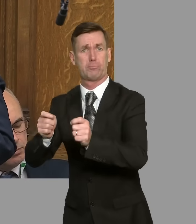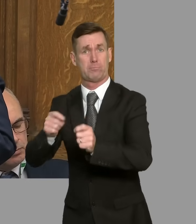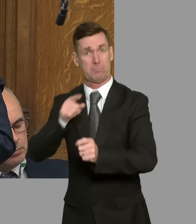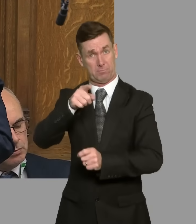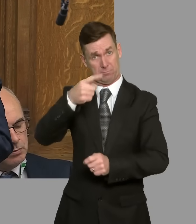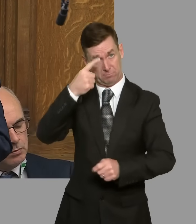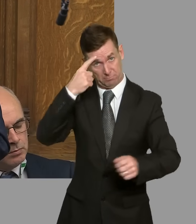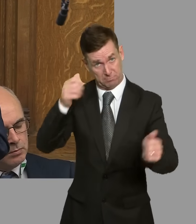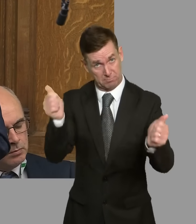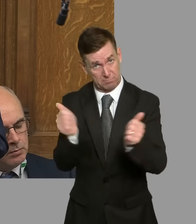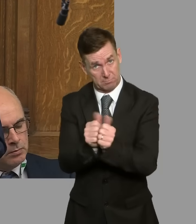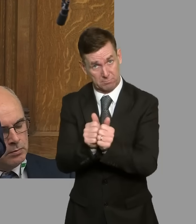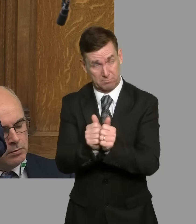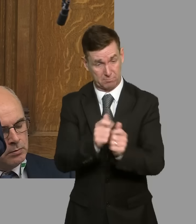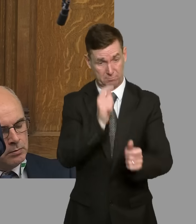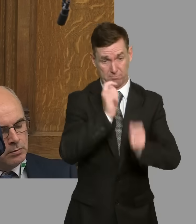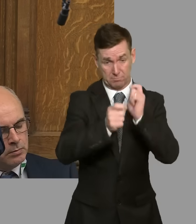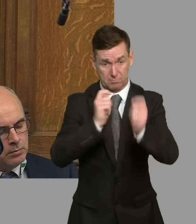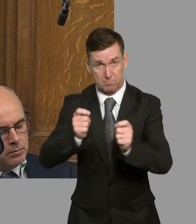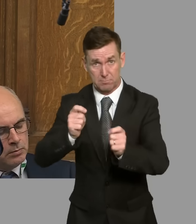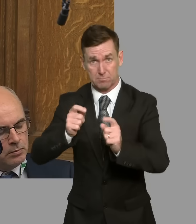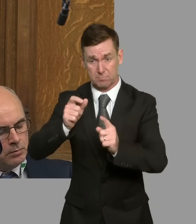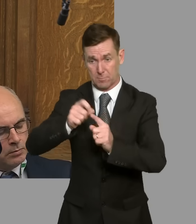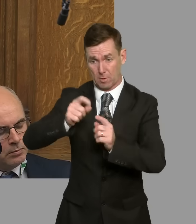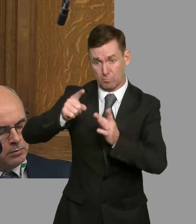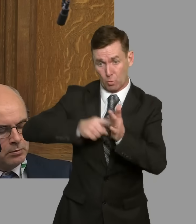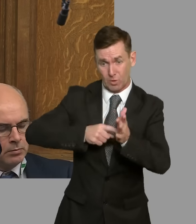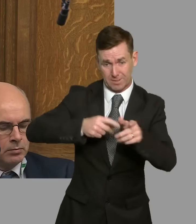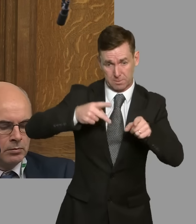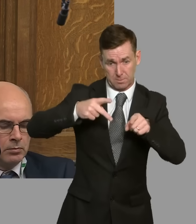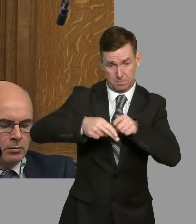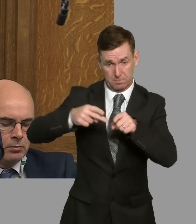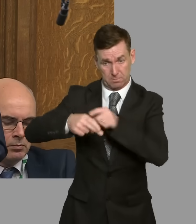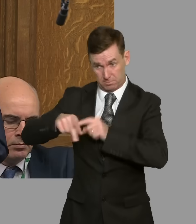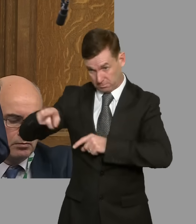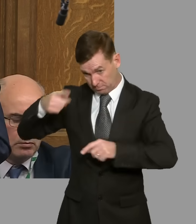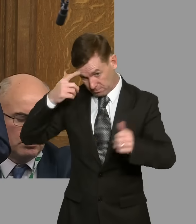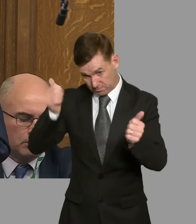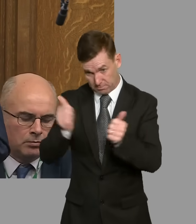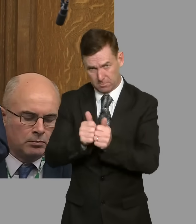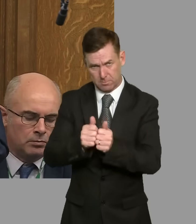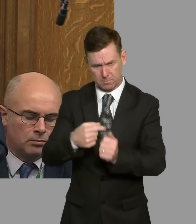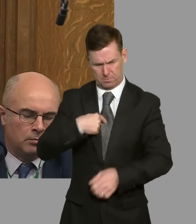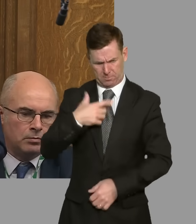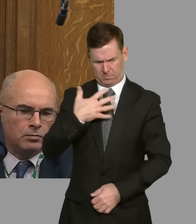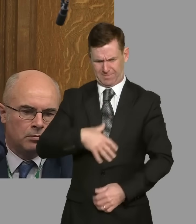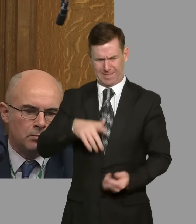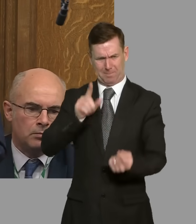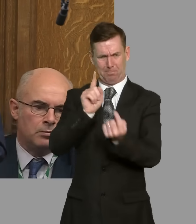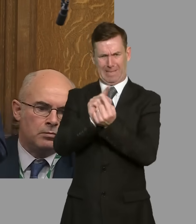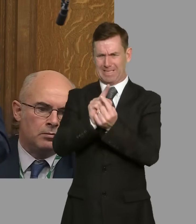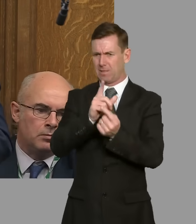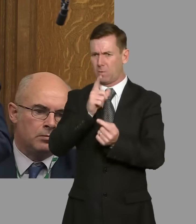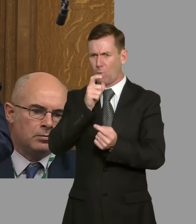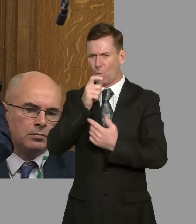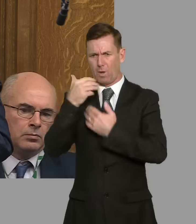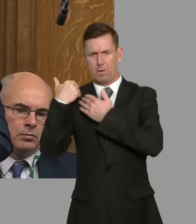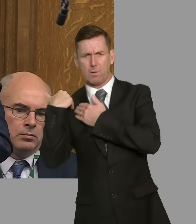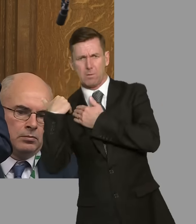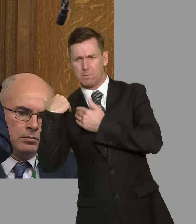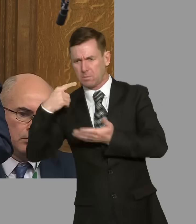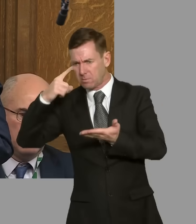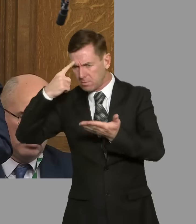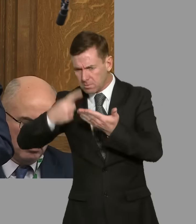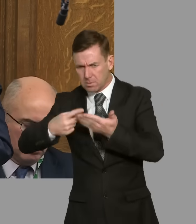arrange an urgent meeting for me with the relevant decision maker in government and the organisations who have been impacted, so that